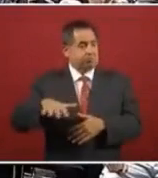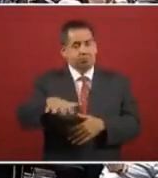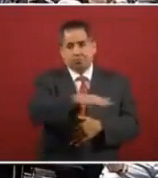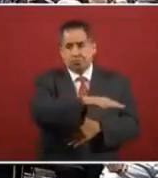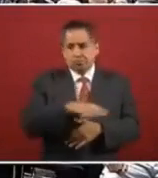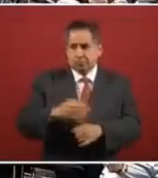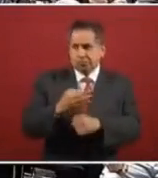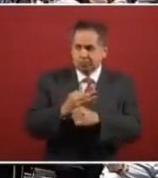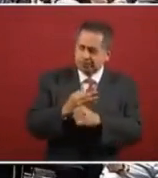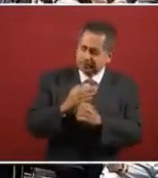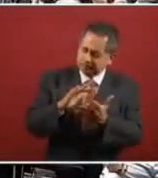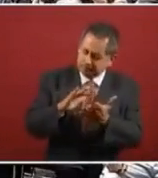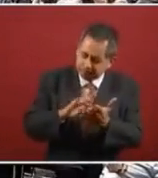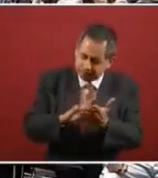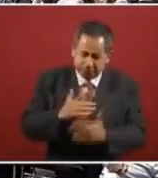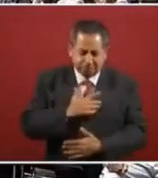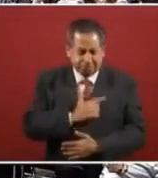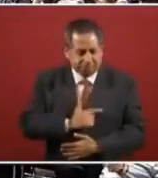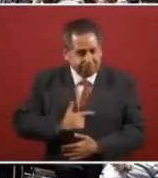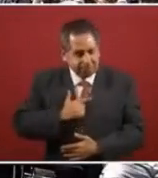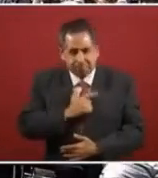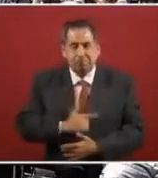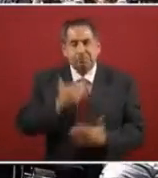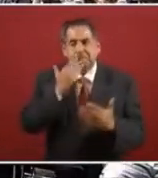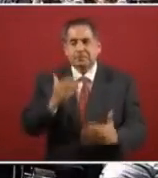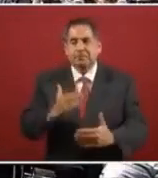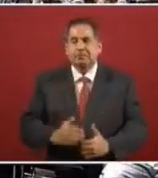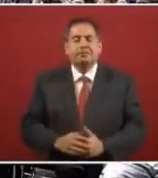in this act